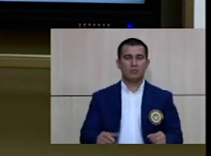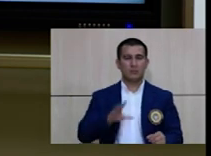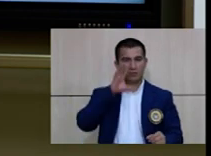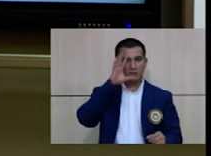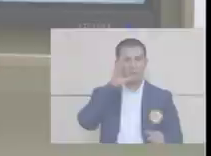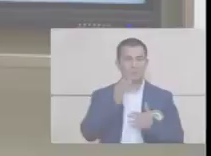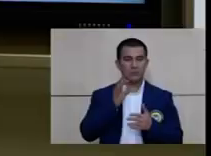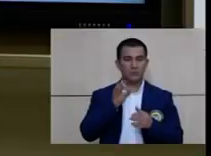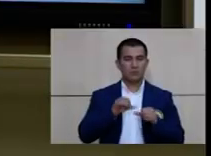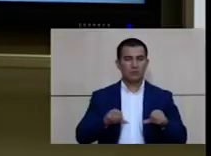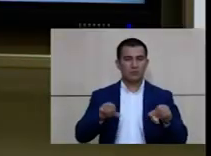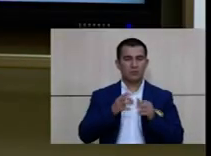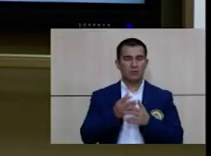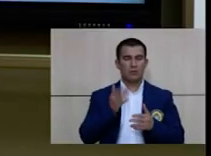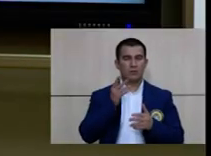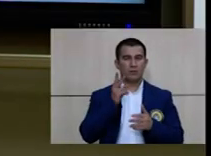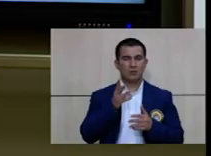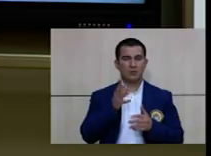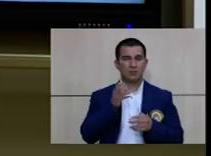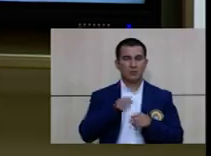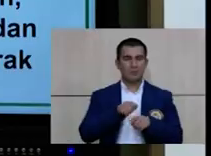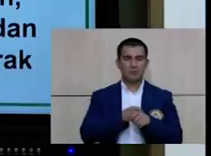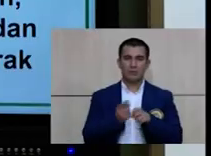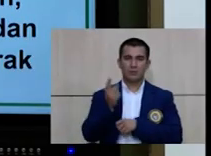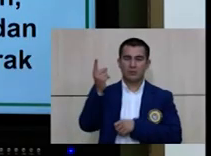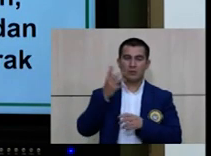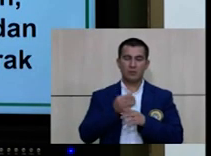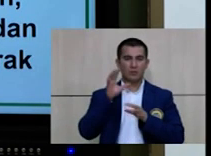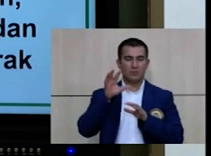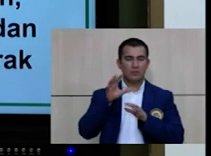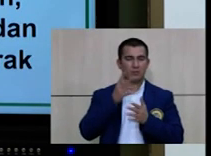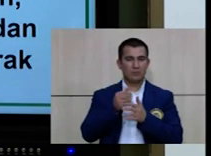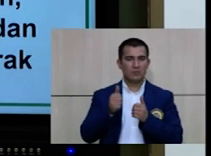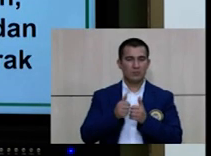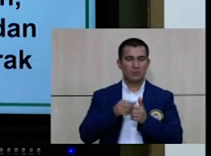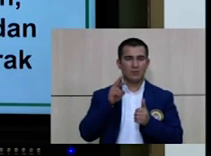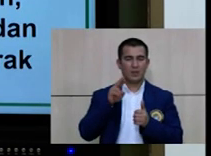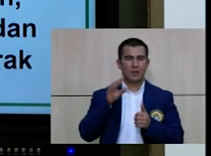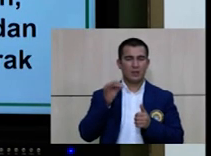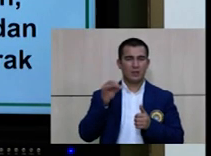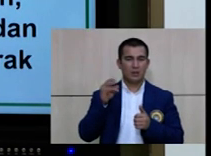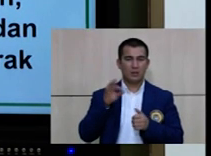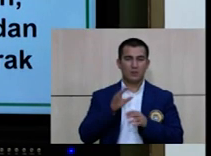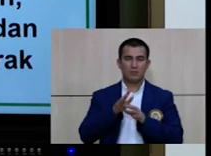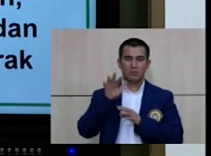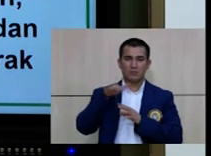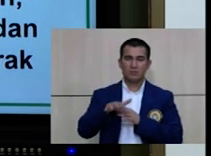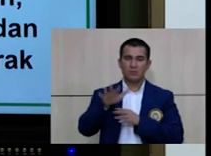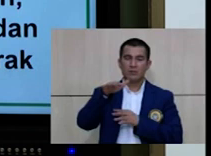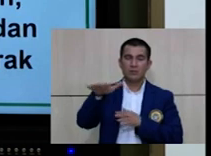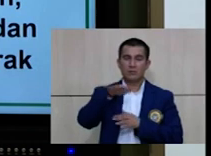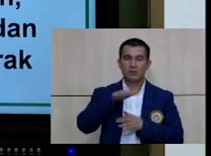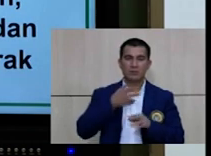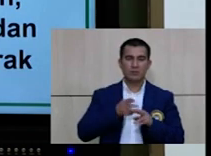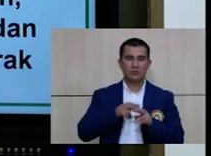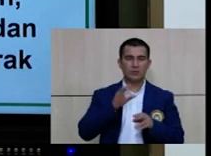Surxondaryo okrugining 2500 metrdan baland qismida yaylov mintaqasi joylashgan bo'lib, u yerda subalp va